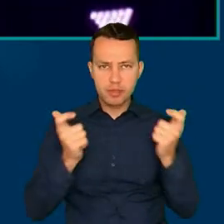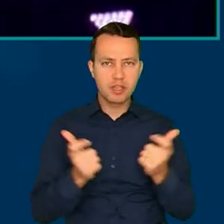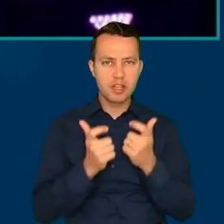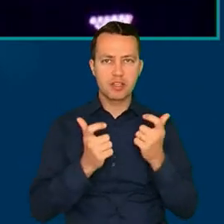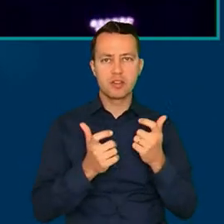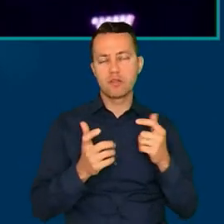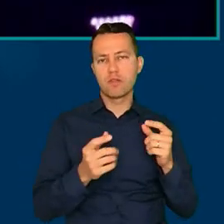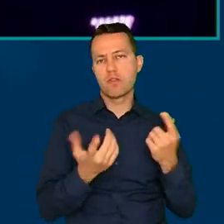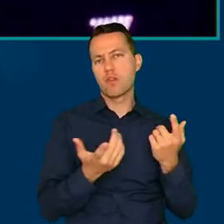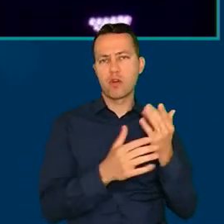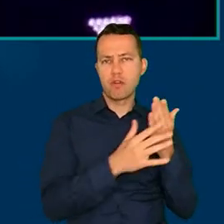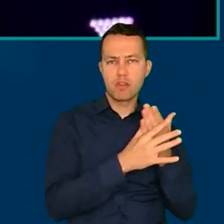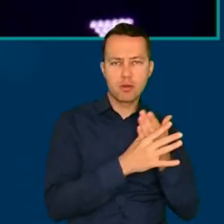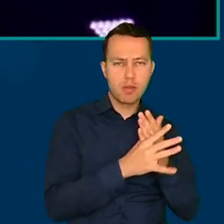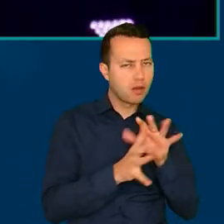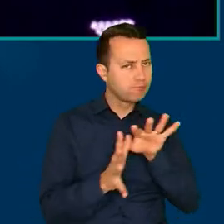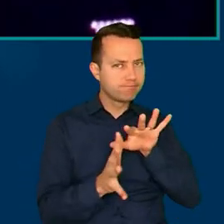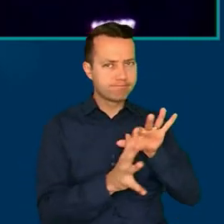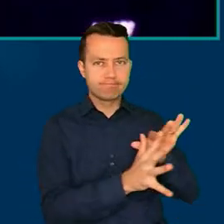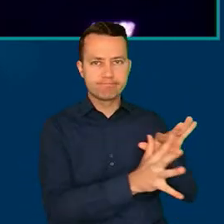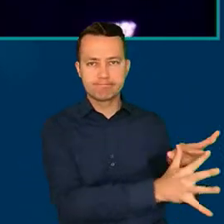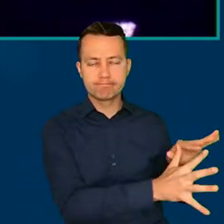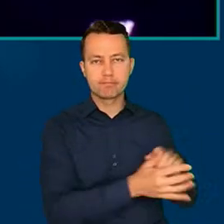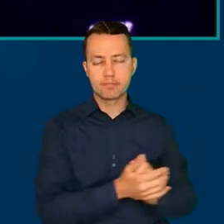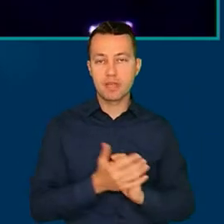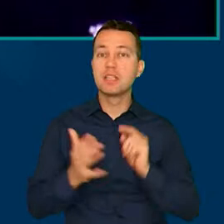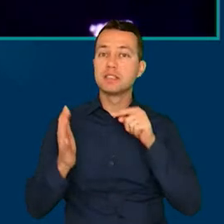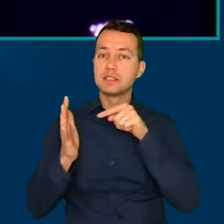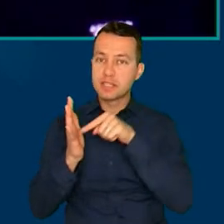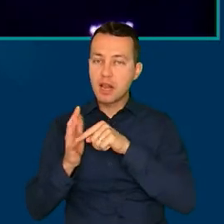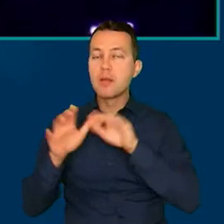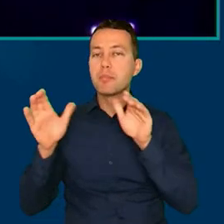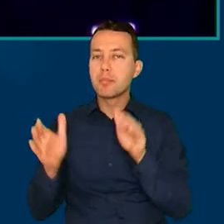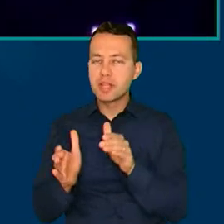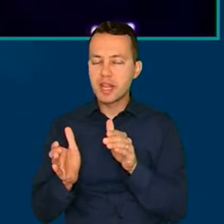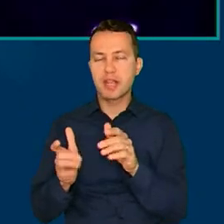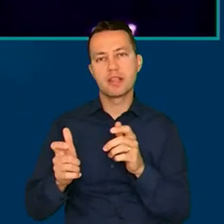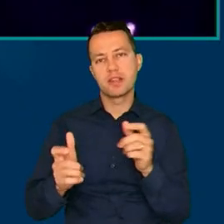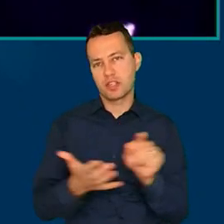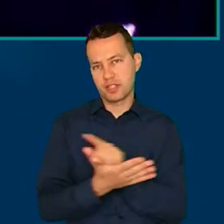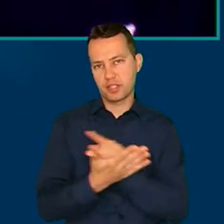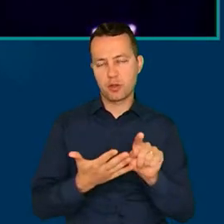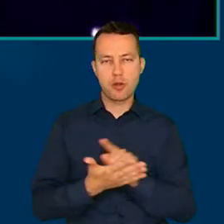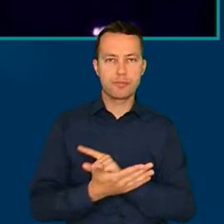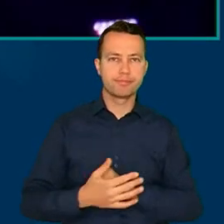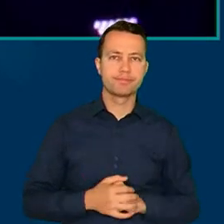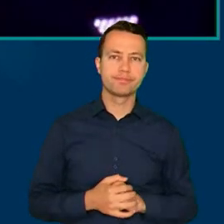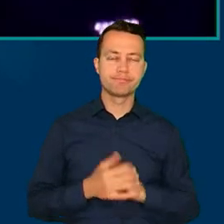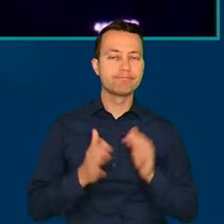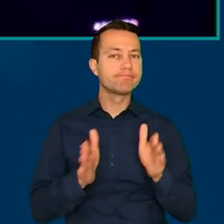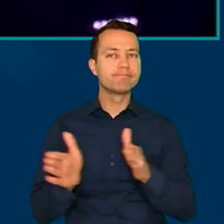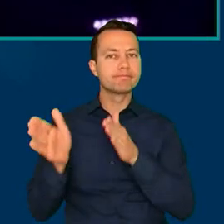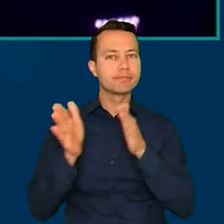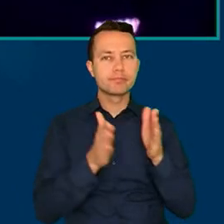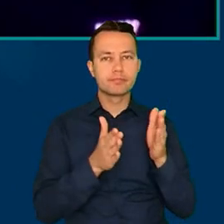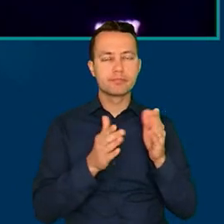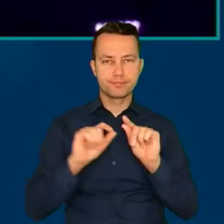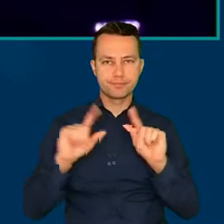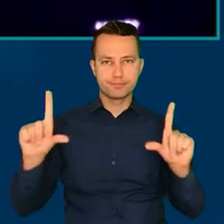way around. And the goal is eliminating, reducing the risk of adverse